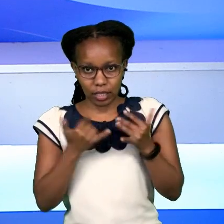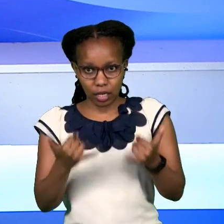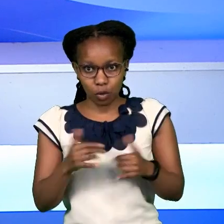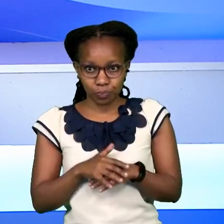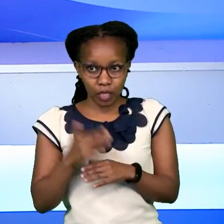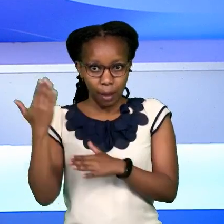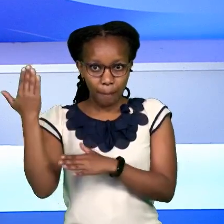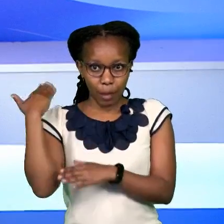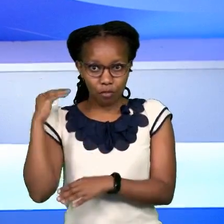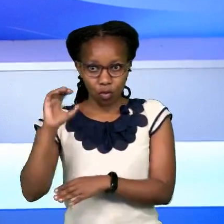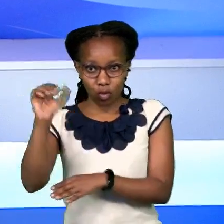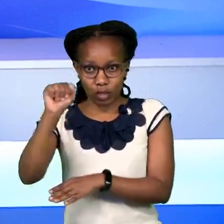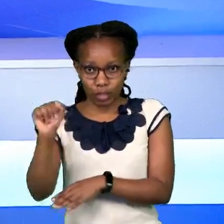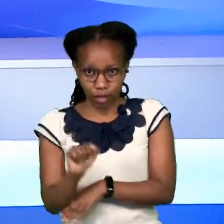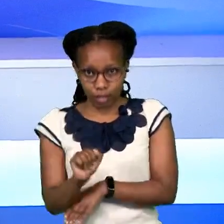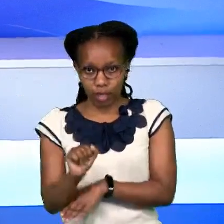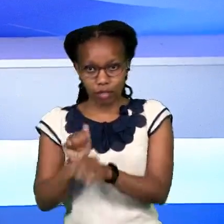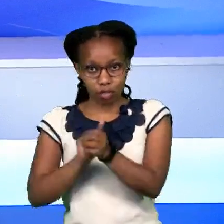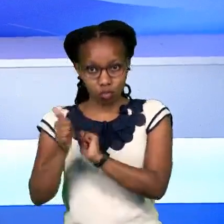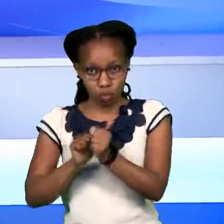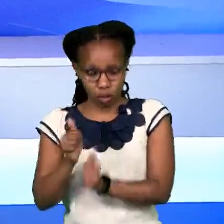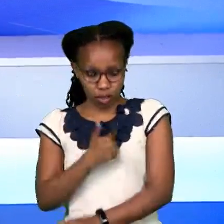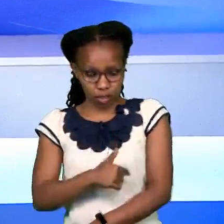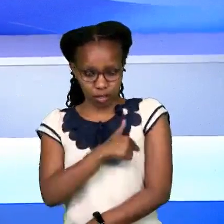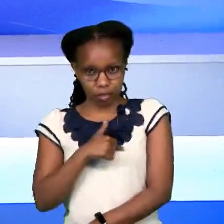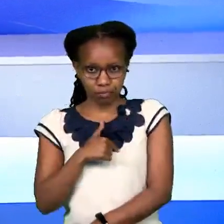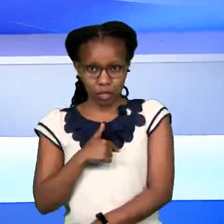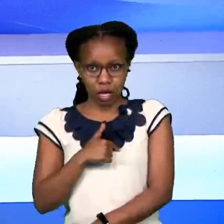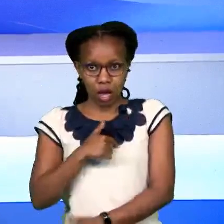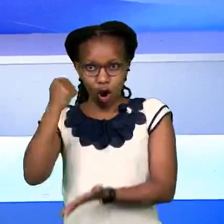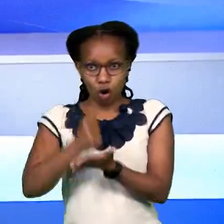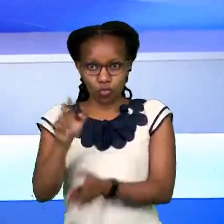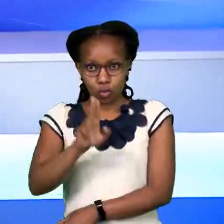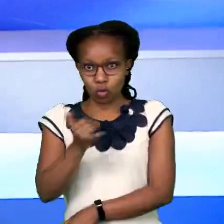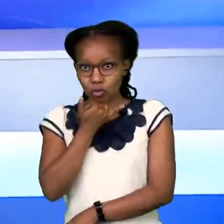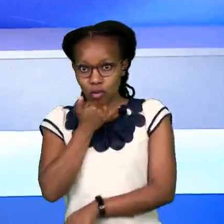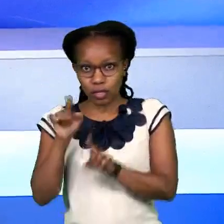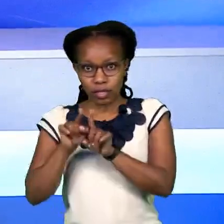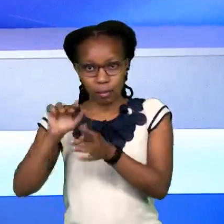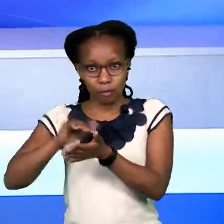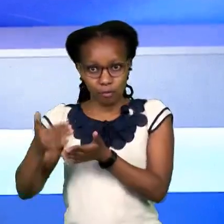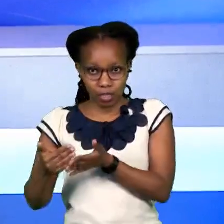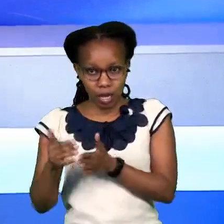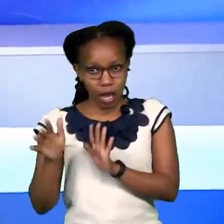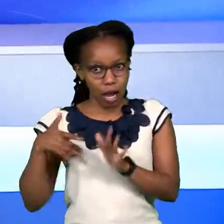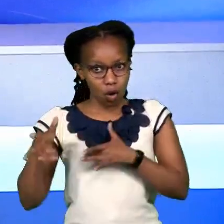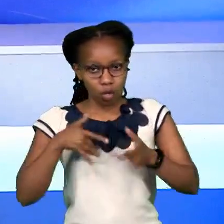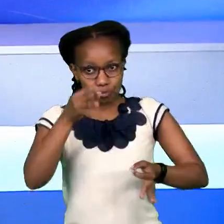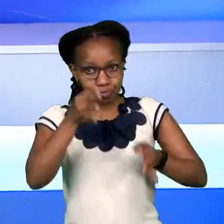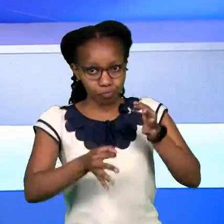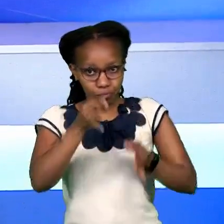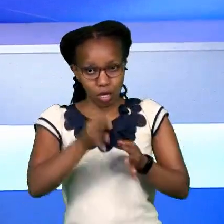Former Sports Cabinet Secretary Hassan Wario has been found guilty of abuse of office and misuse of funds. According to a magistrate's court in Nairobi,